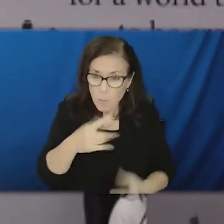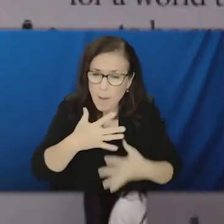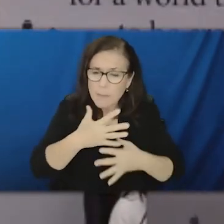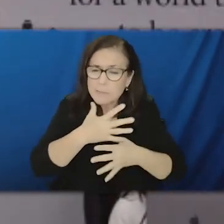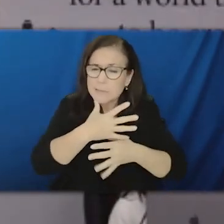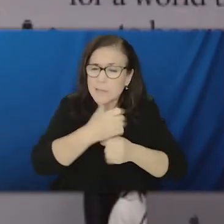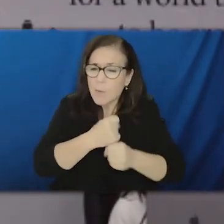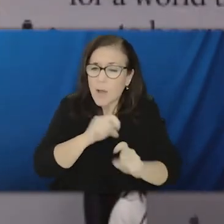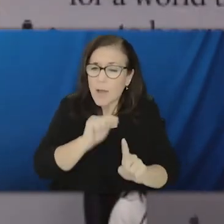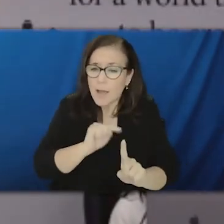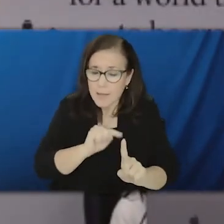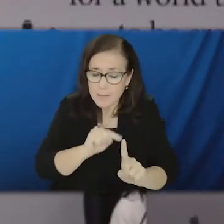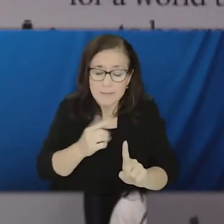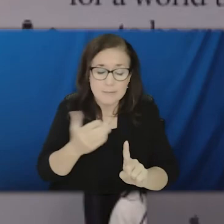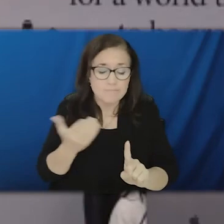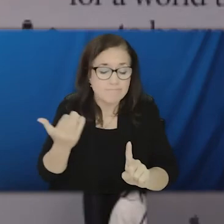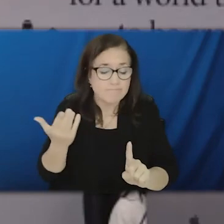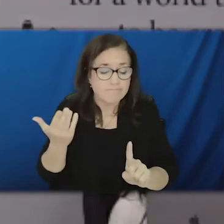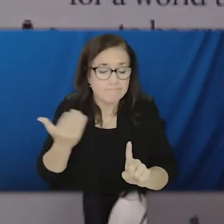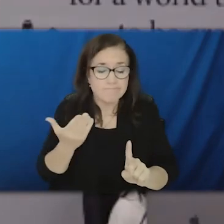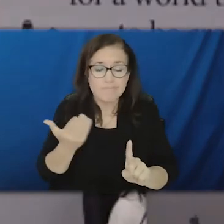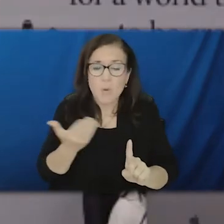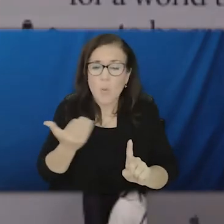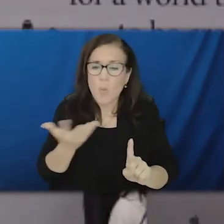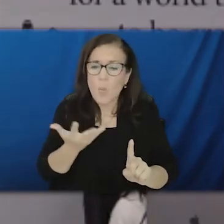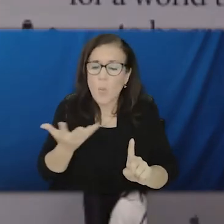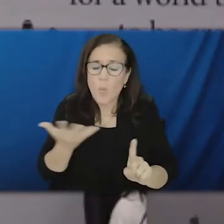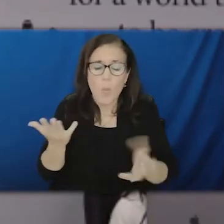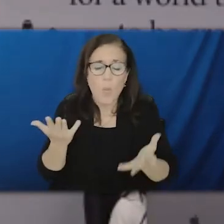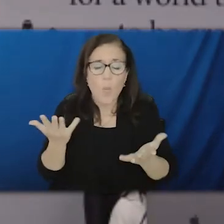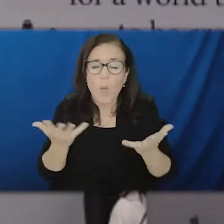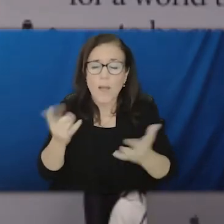want to be thinking about with regard to the smartphone policy?